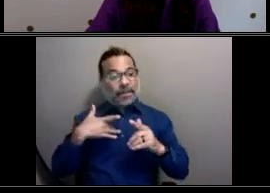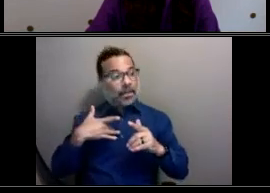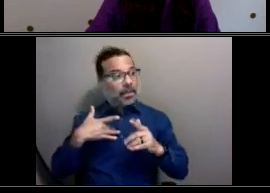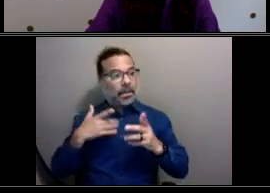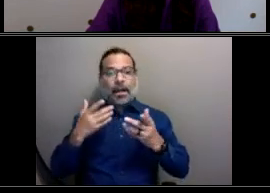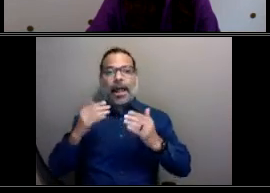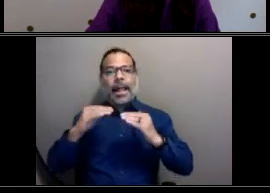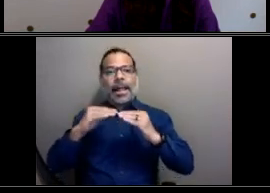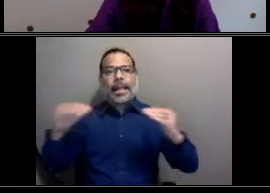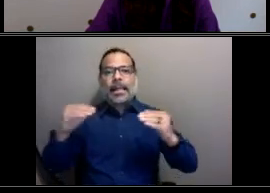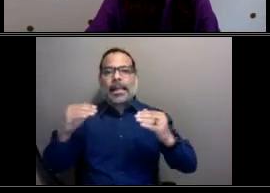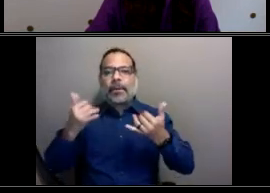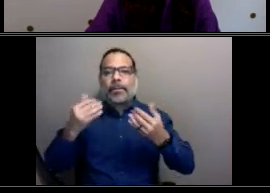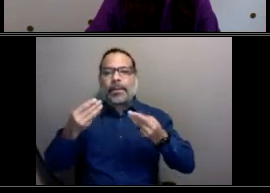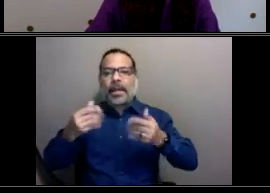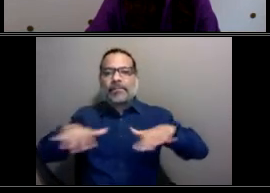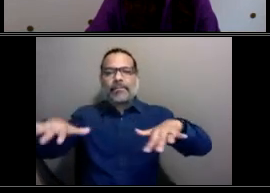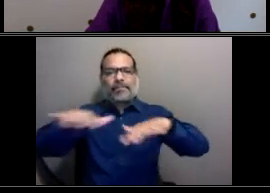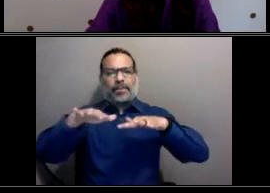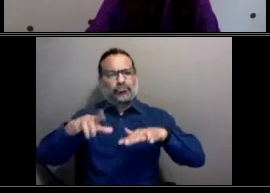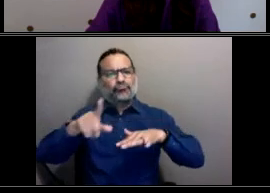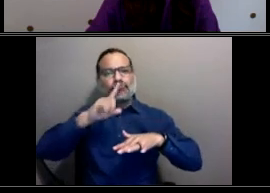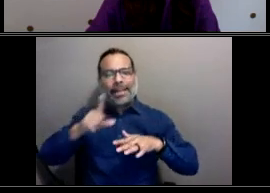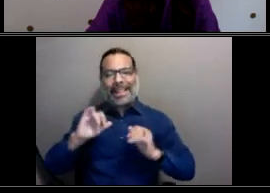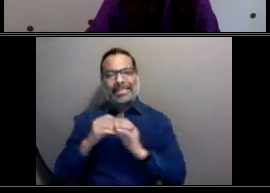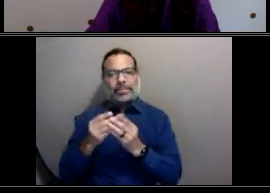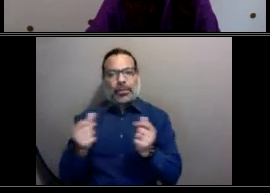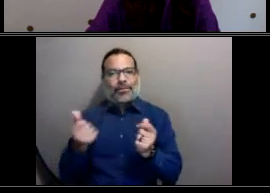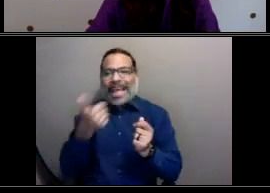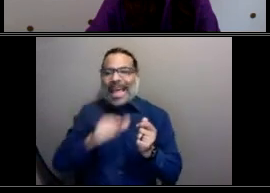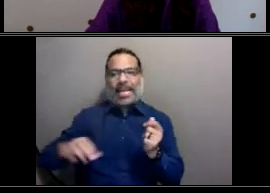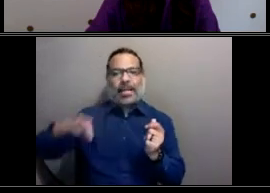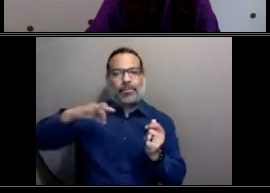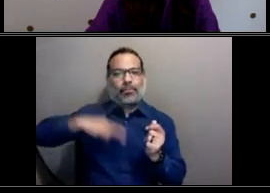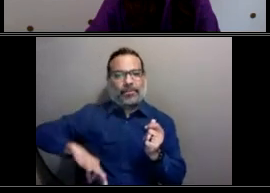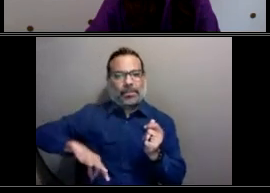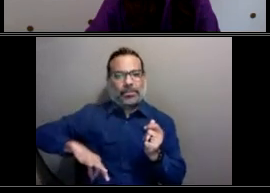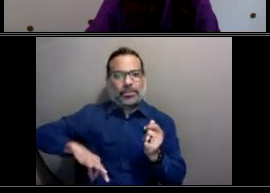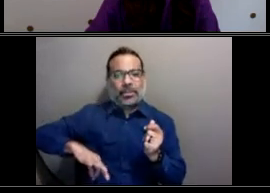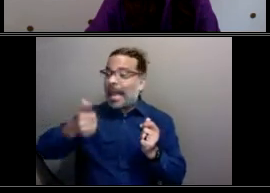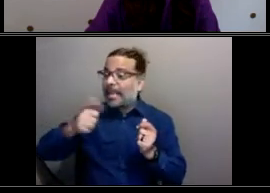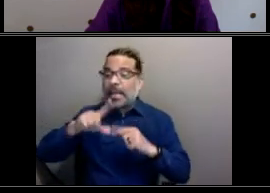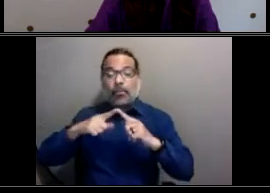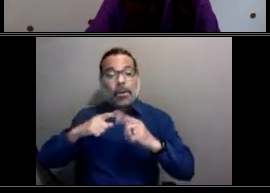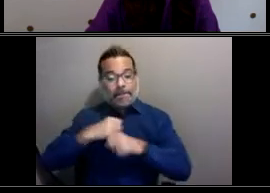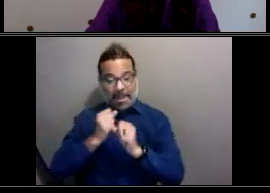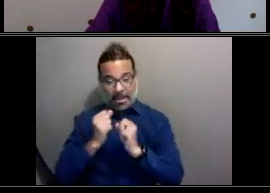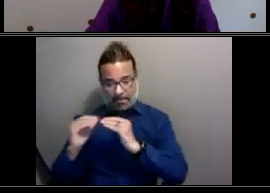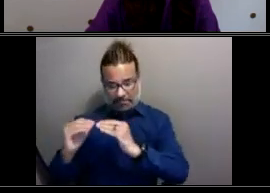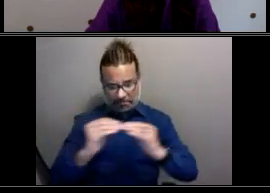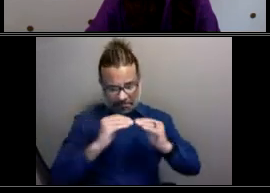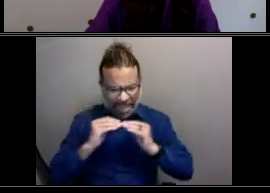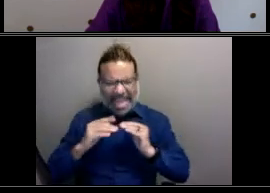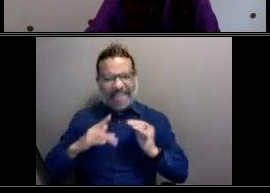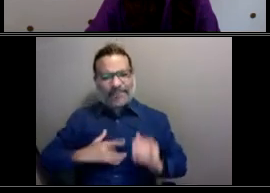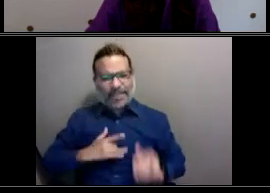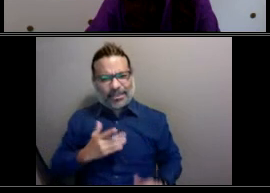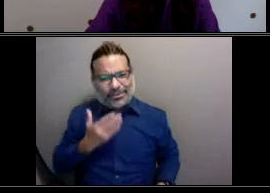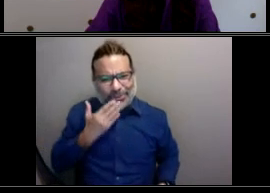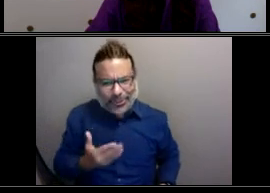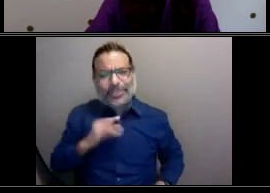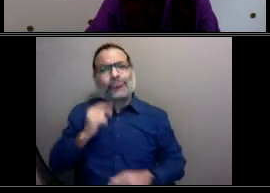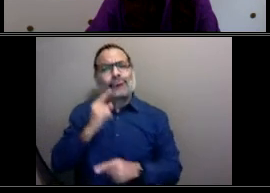do. That's the antidote to privilege of all kinds, right? So anytime we're leveling the playing field, it feels good. It's the right thing to do. In